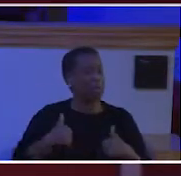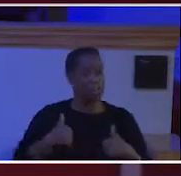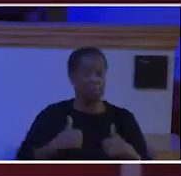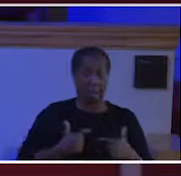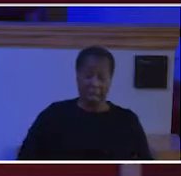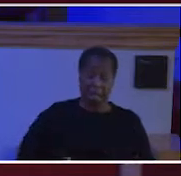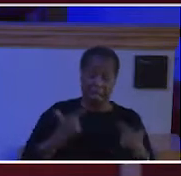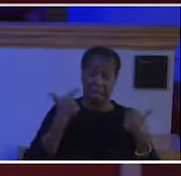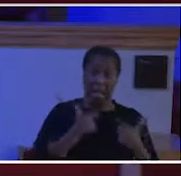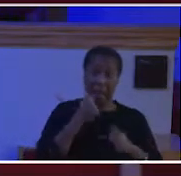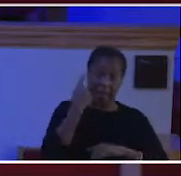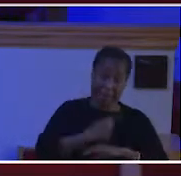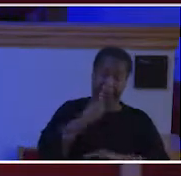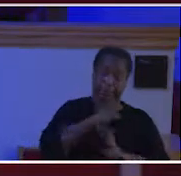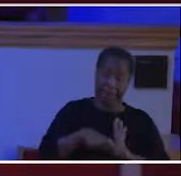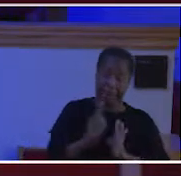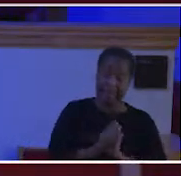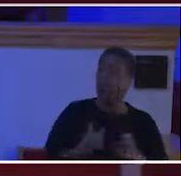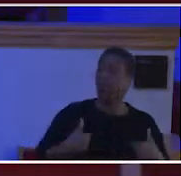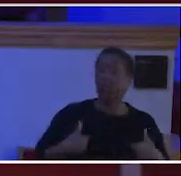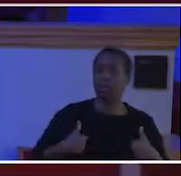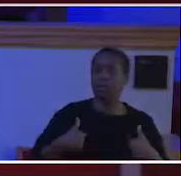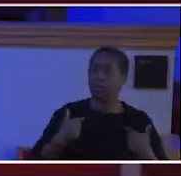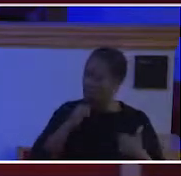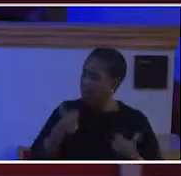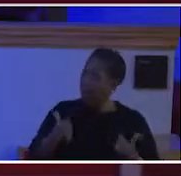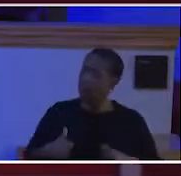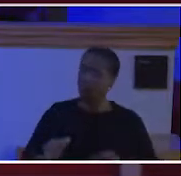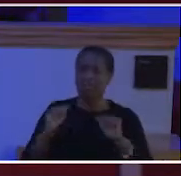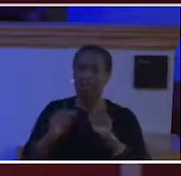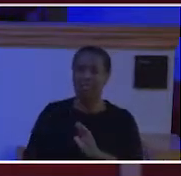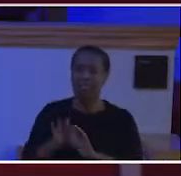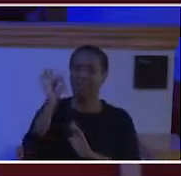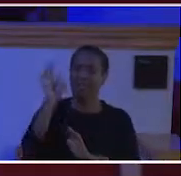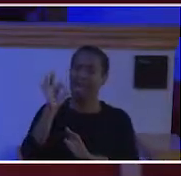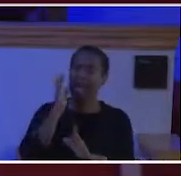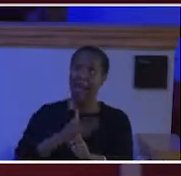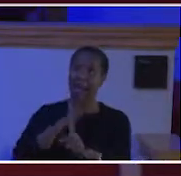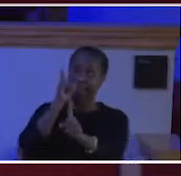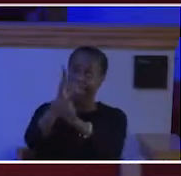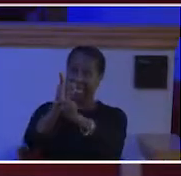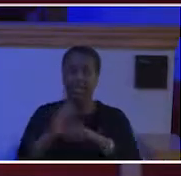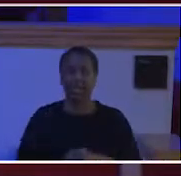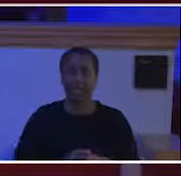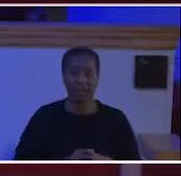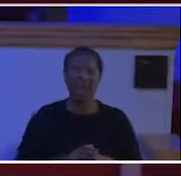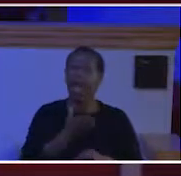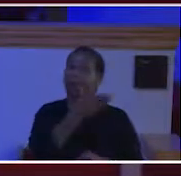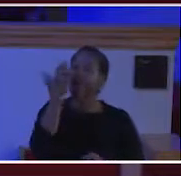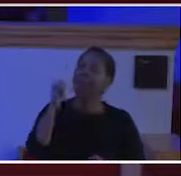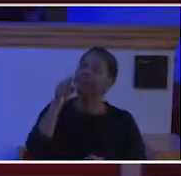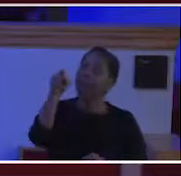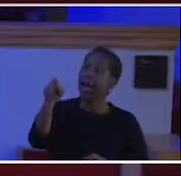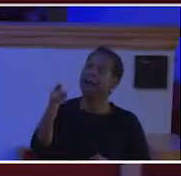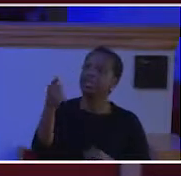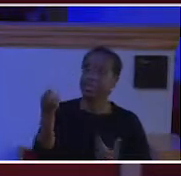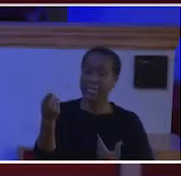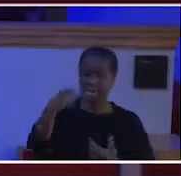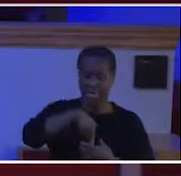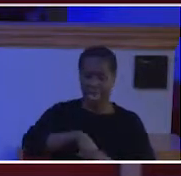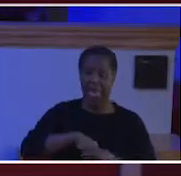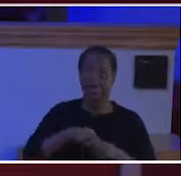live by days and hours, but I'm trying to find my destiny. And because he came